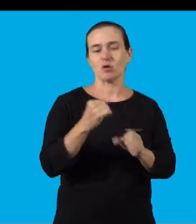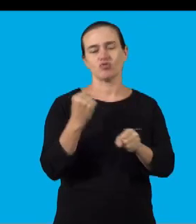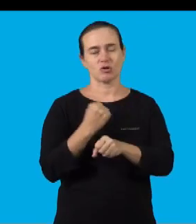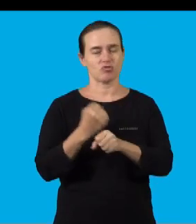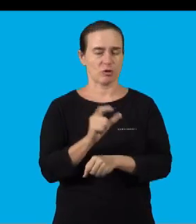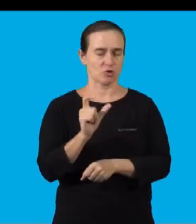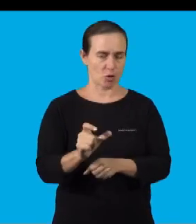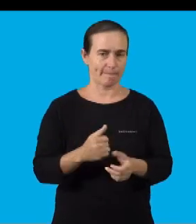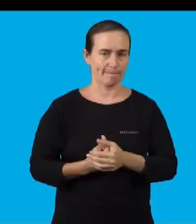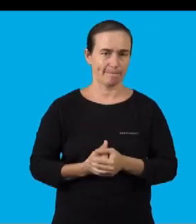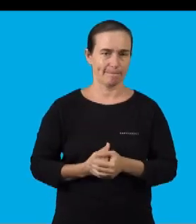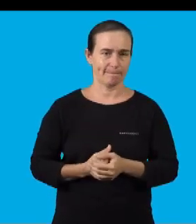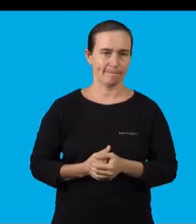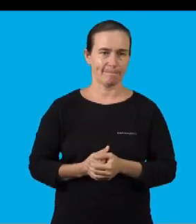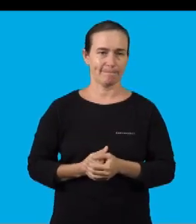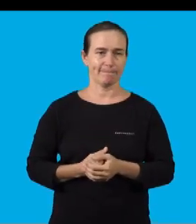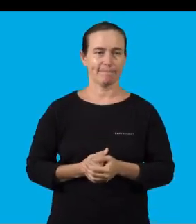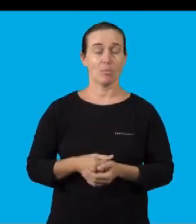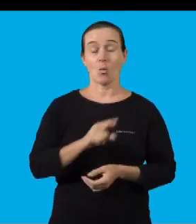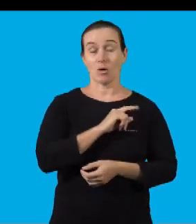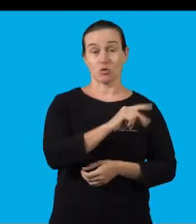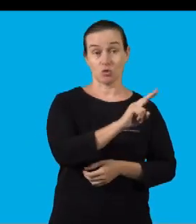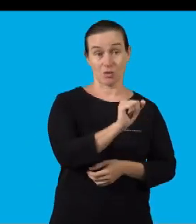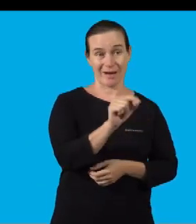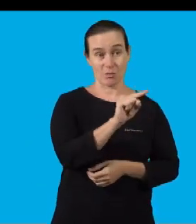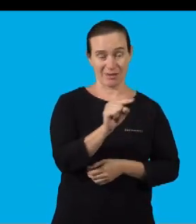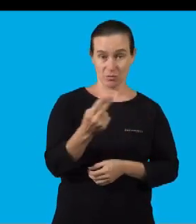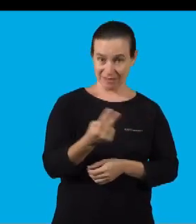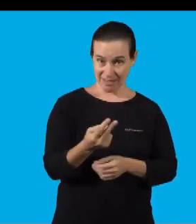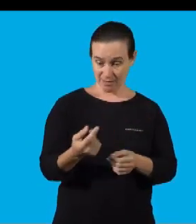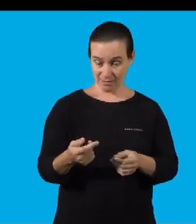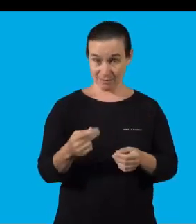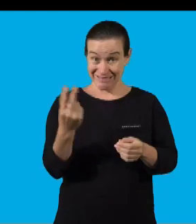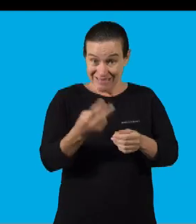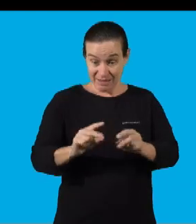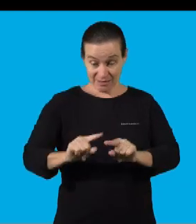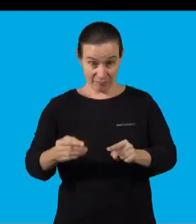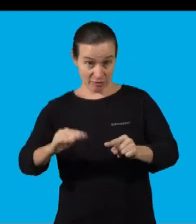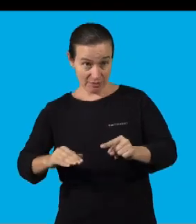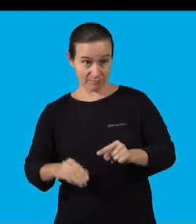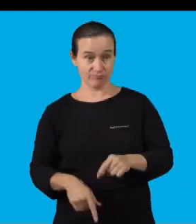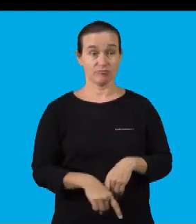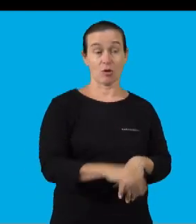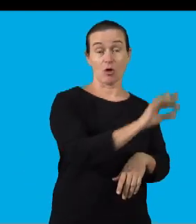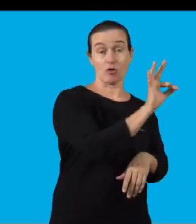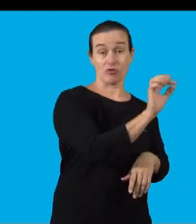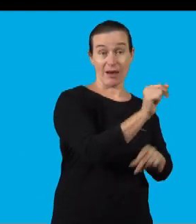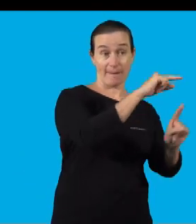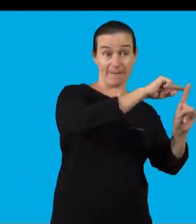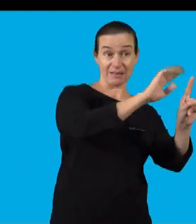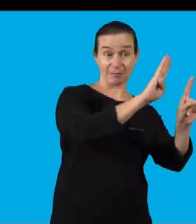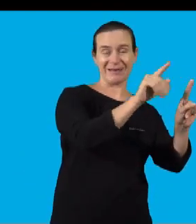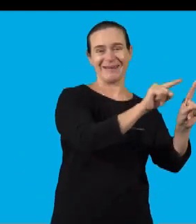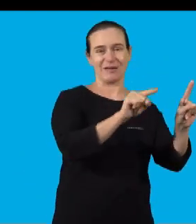Because we know that our 2a will be equals to our second difference. We know that 3a plus